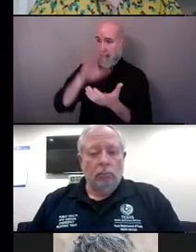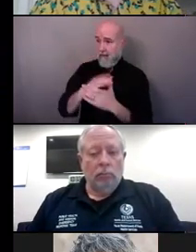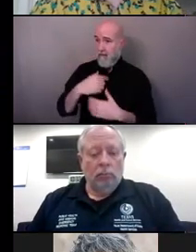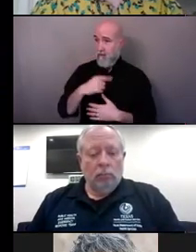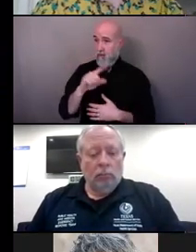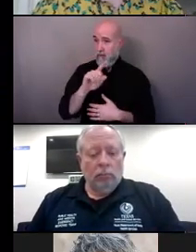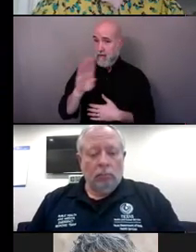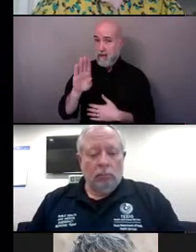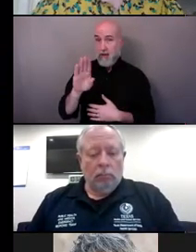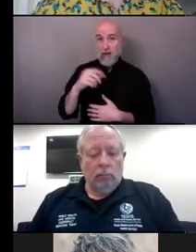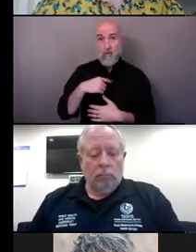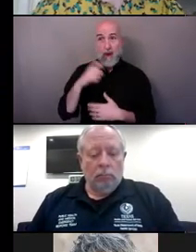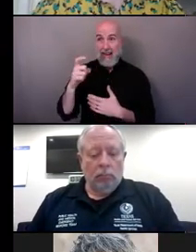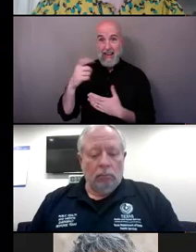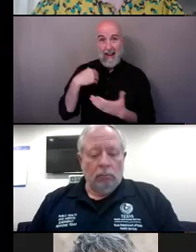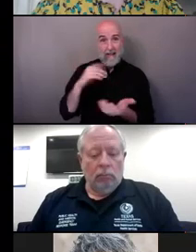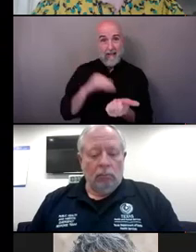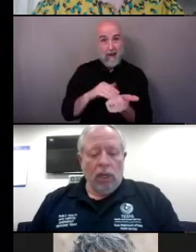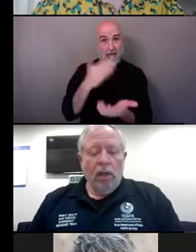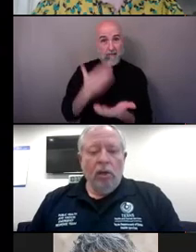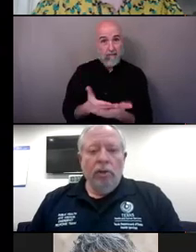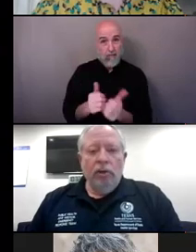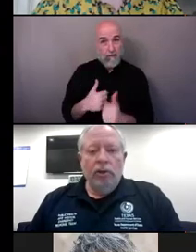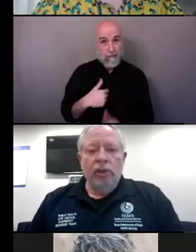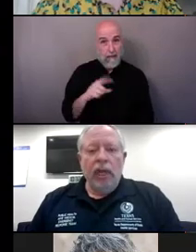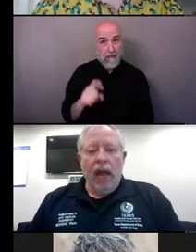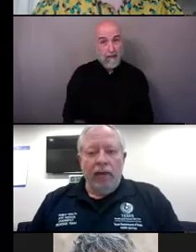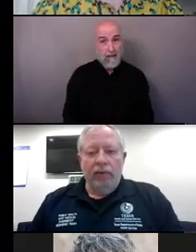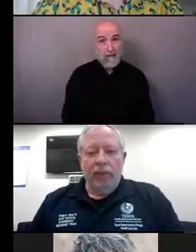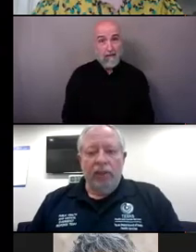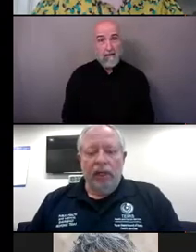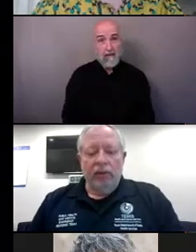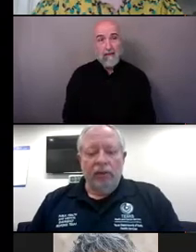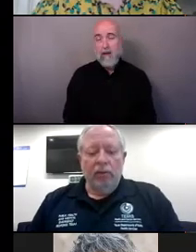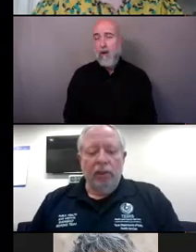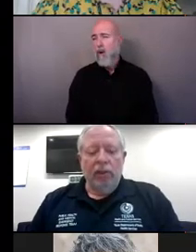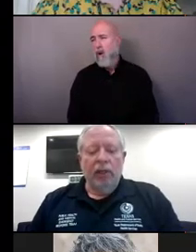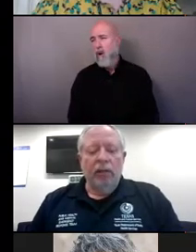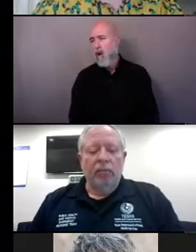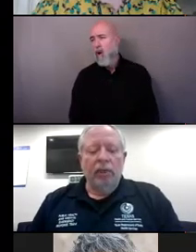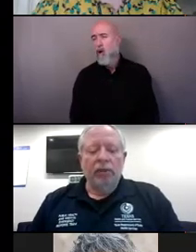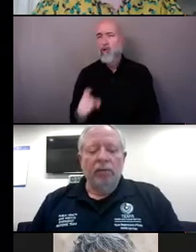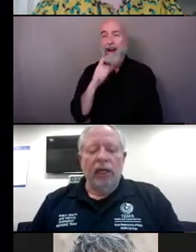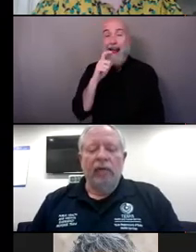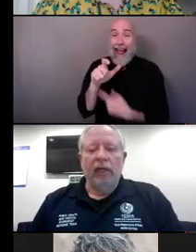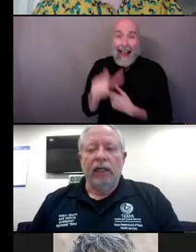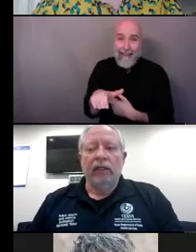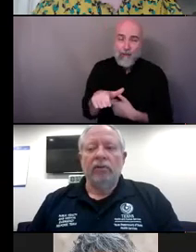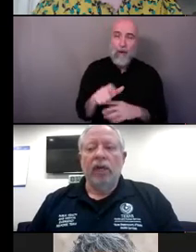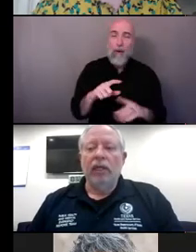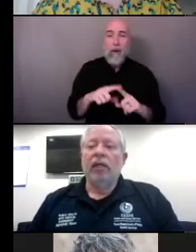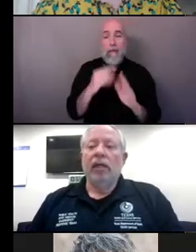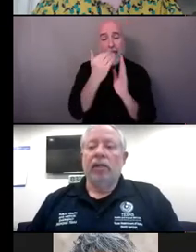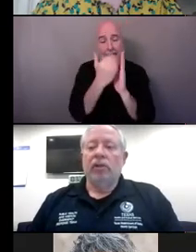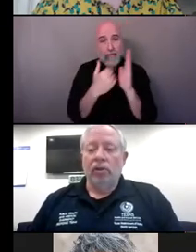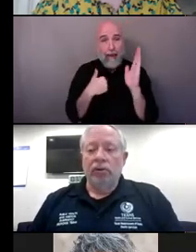will I need to bring a doctor's note with me? You shouldn't have to bring a doctor's note, but the list that we have, again,